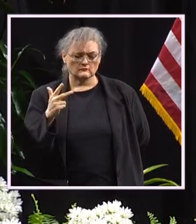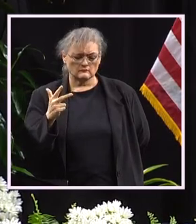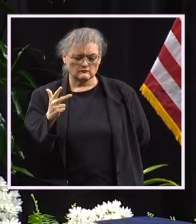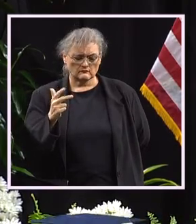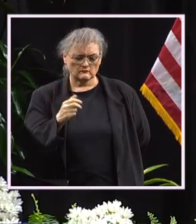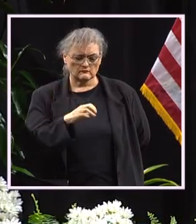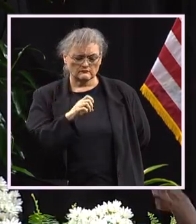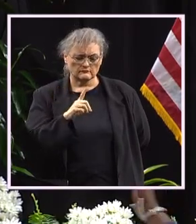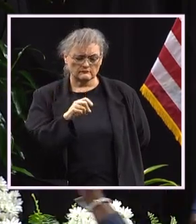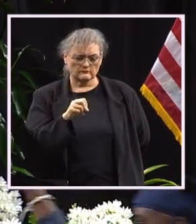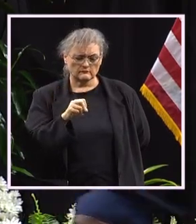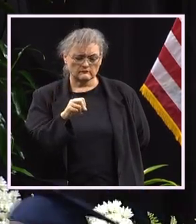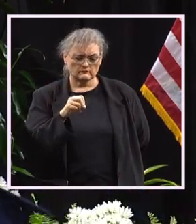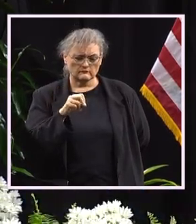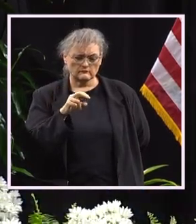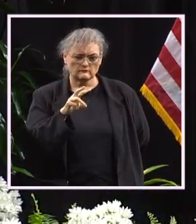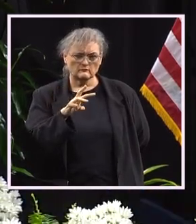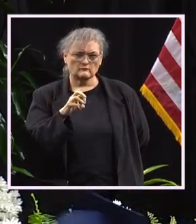Eduardo J. Maldonado.